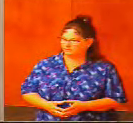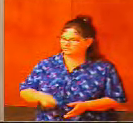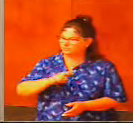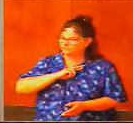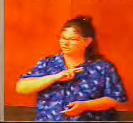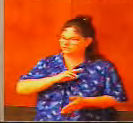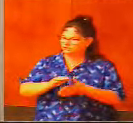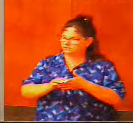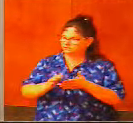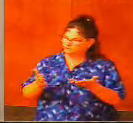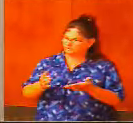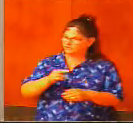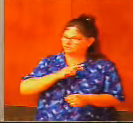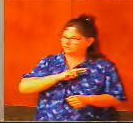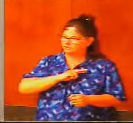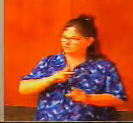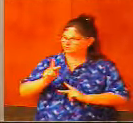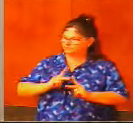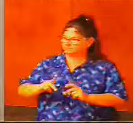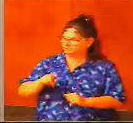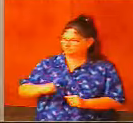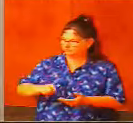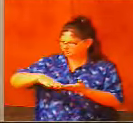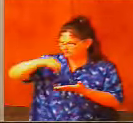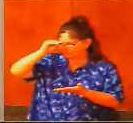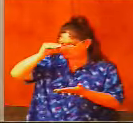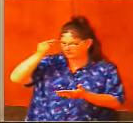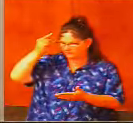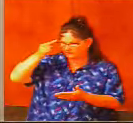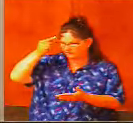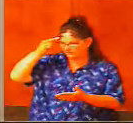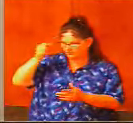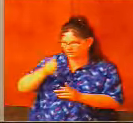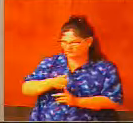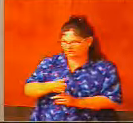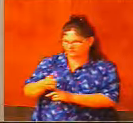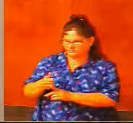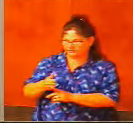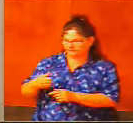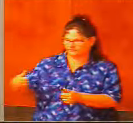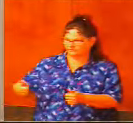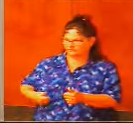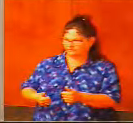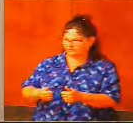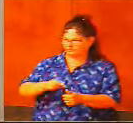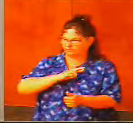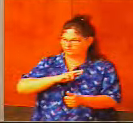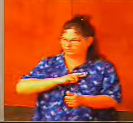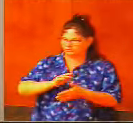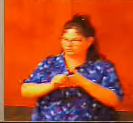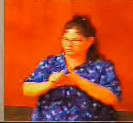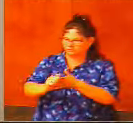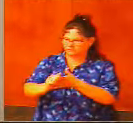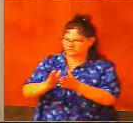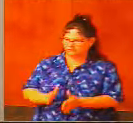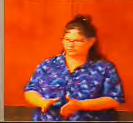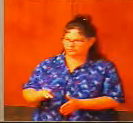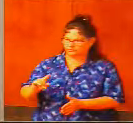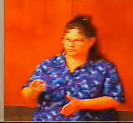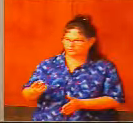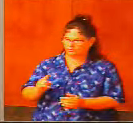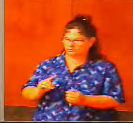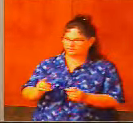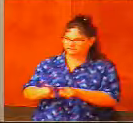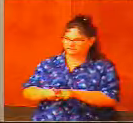Religious people must learn to think for themselves and follow religious leaders only as they